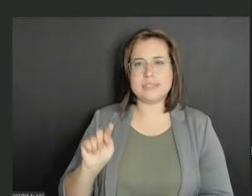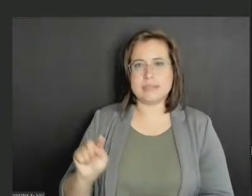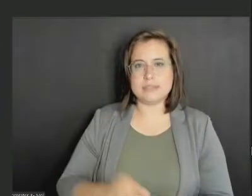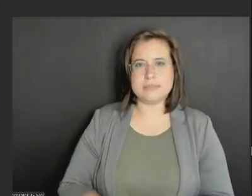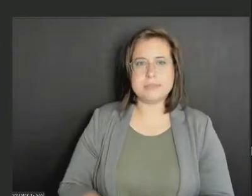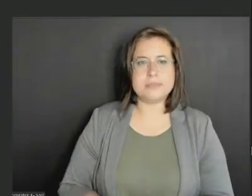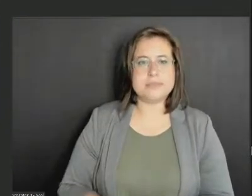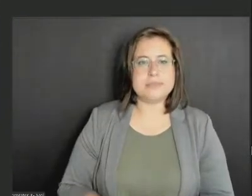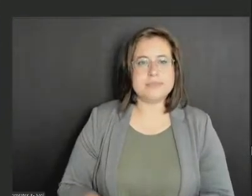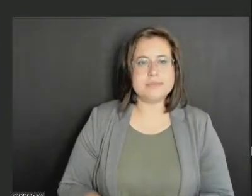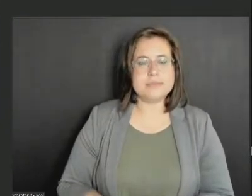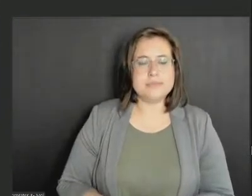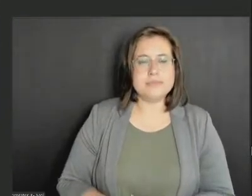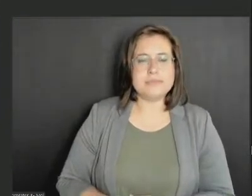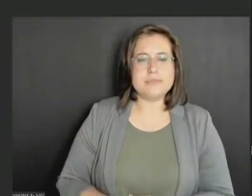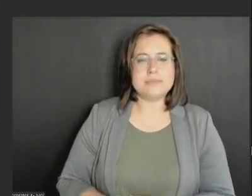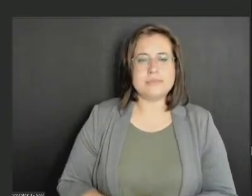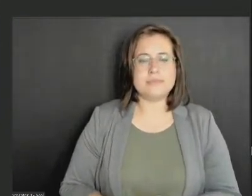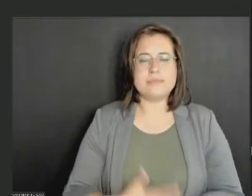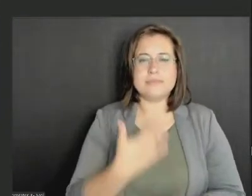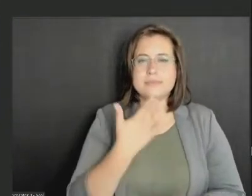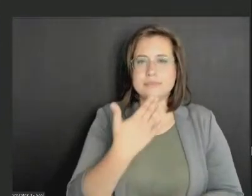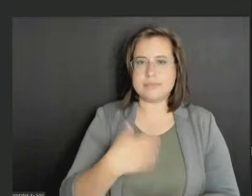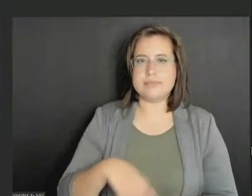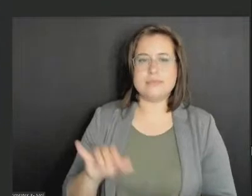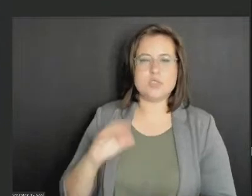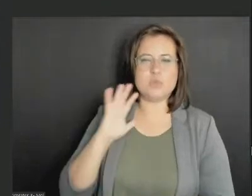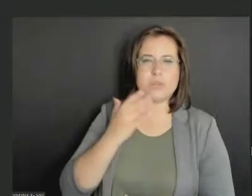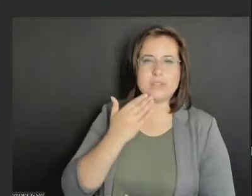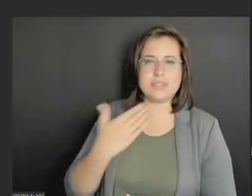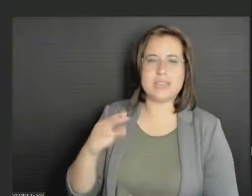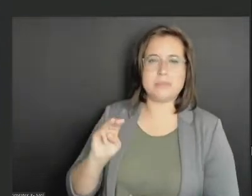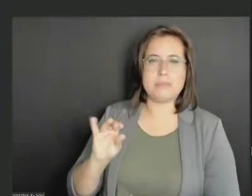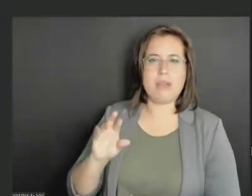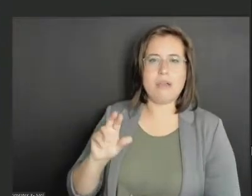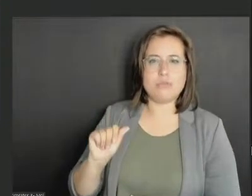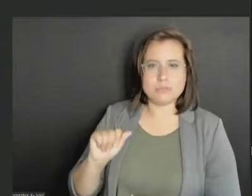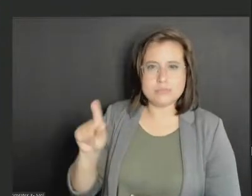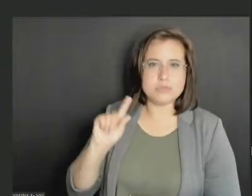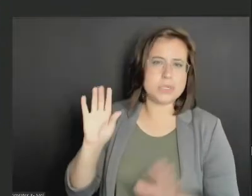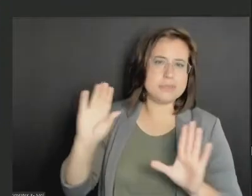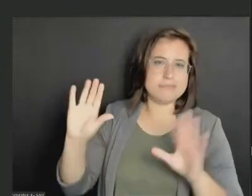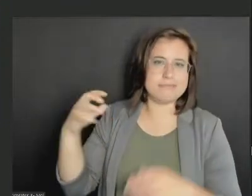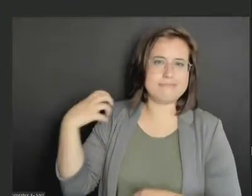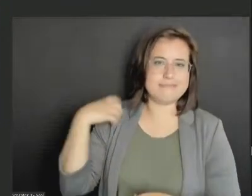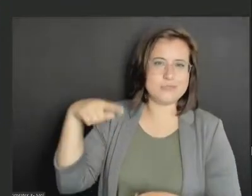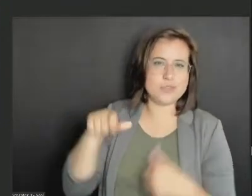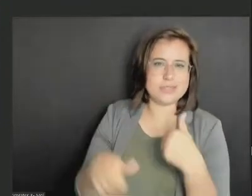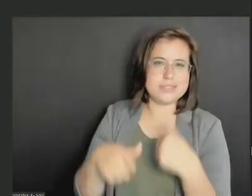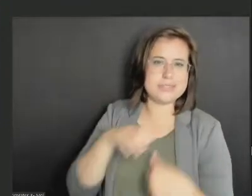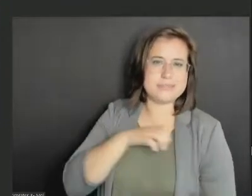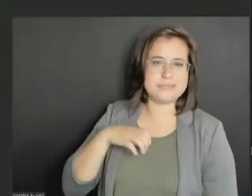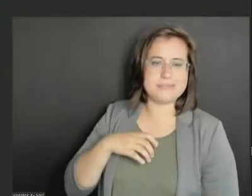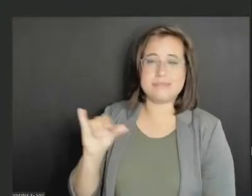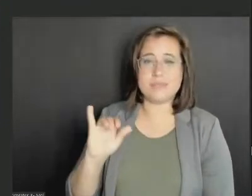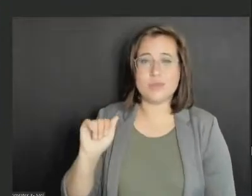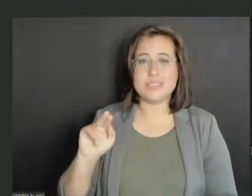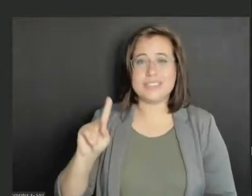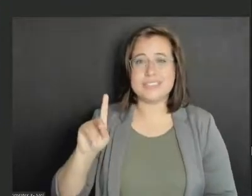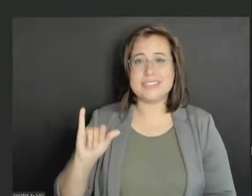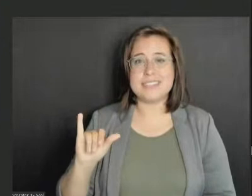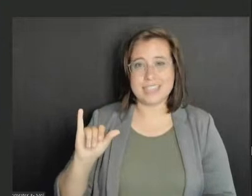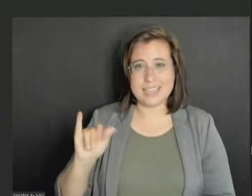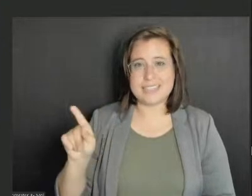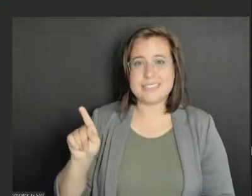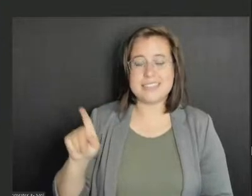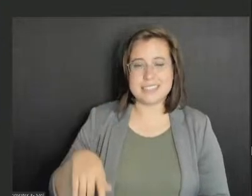Thank you, Madam Chair. I want to thank Myra for being an excellent chair for this committee, and then also Andy for pinch hitting while